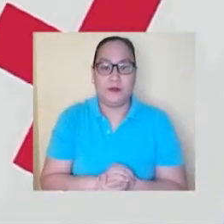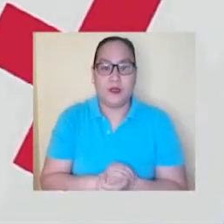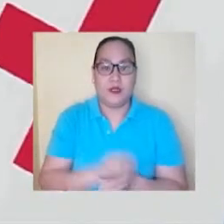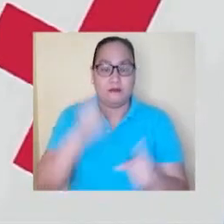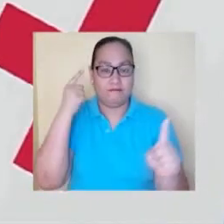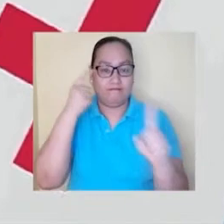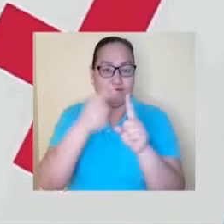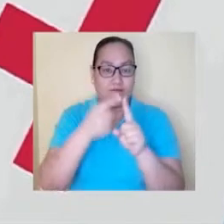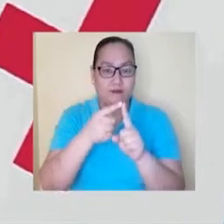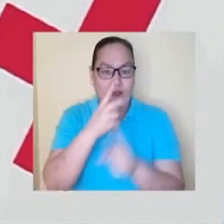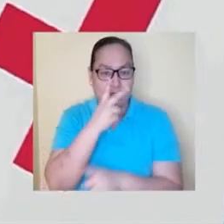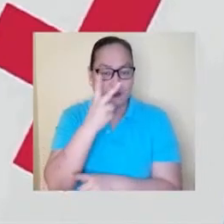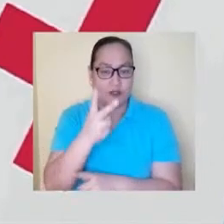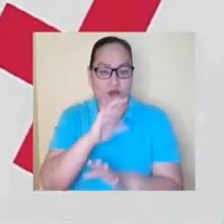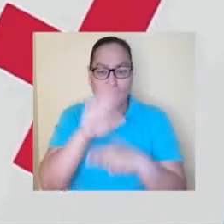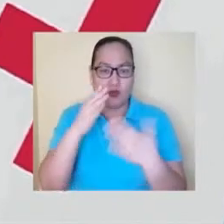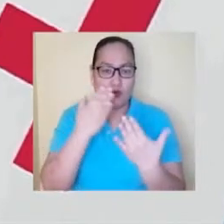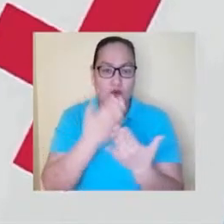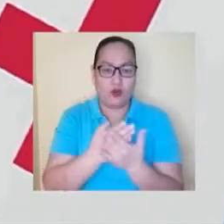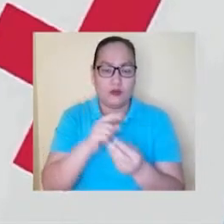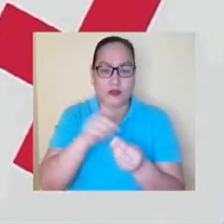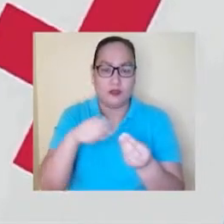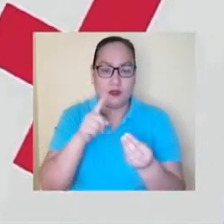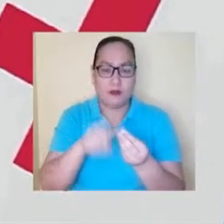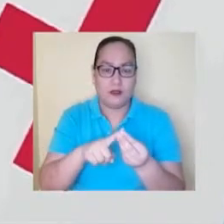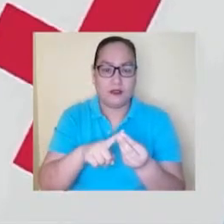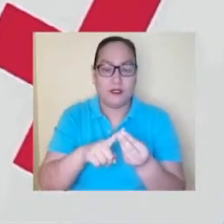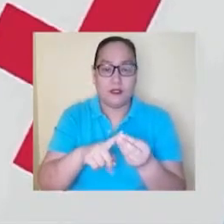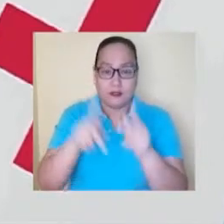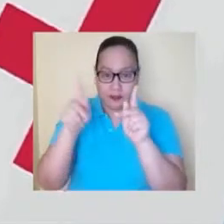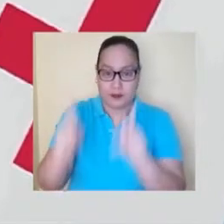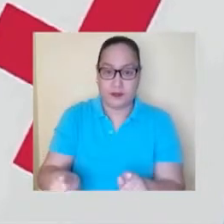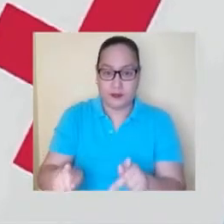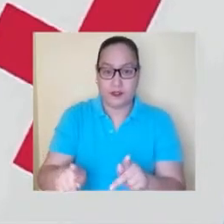It aims to detect everything about the patient's condition.